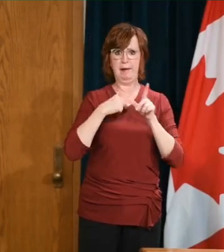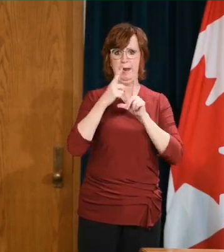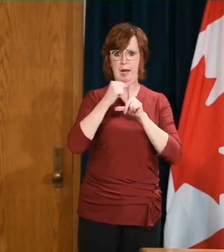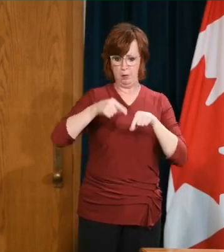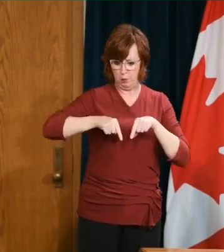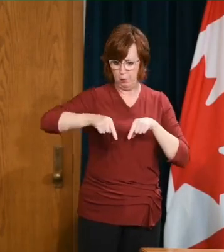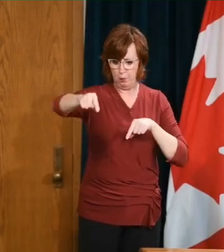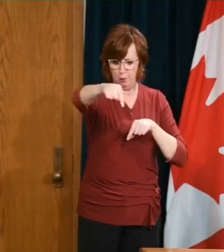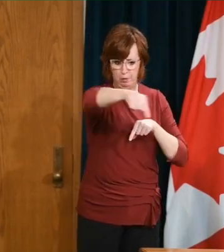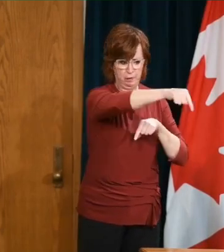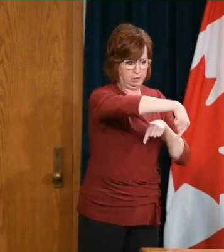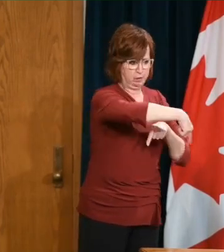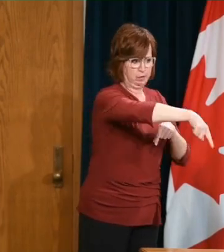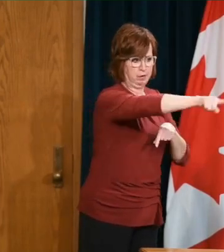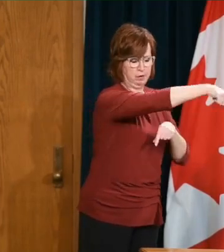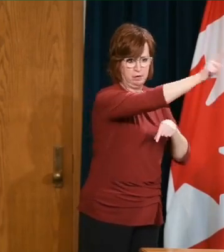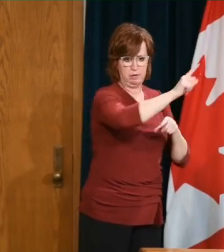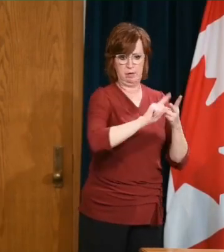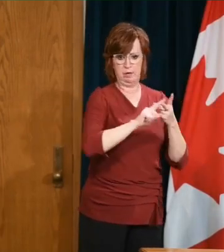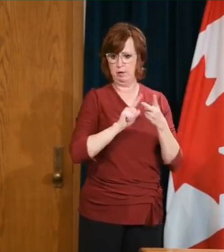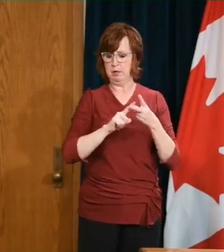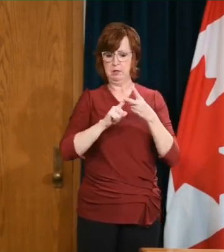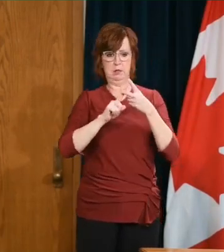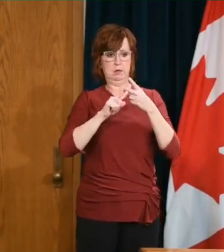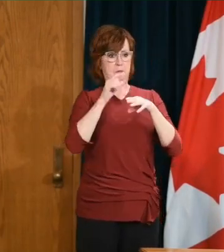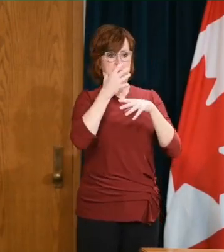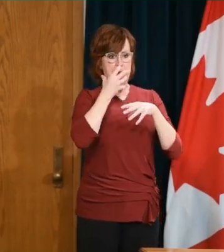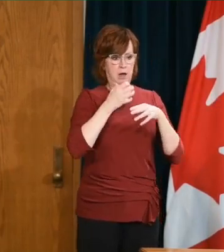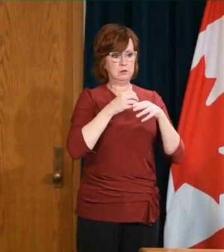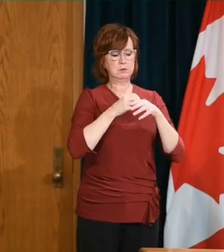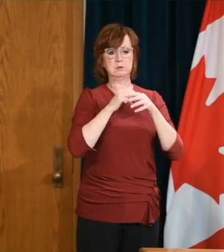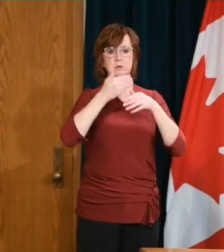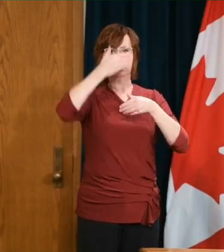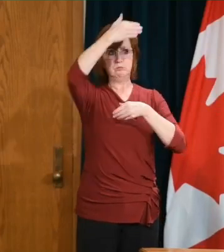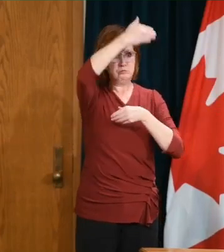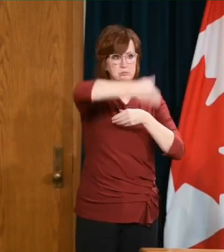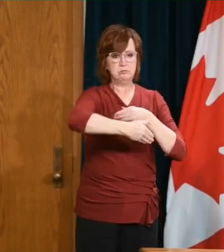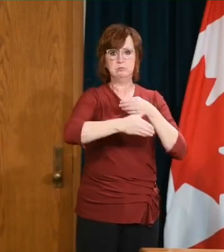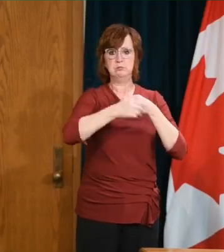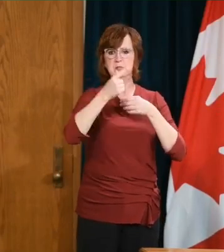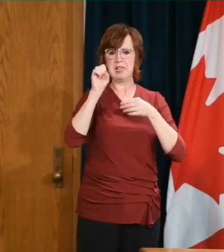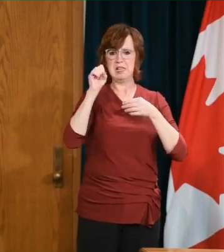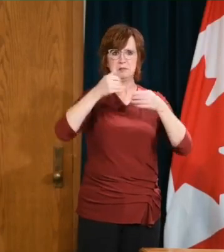in place best practices to minimize as much as possible that risk.